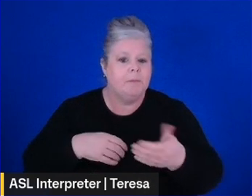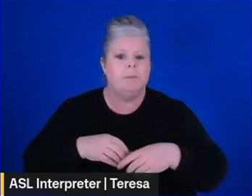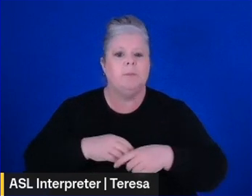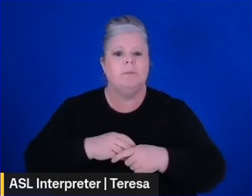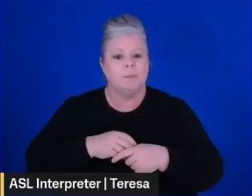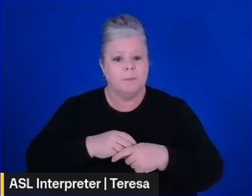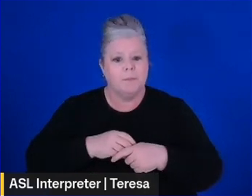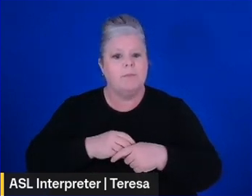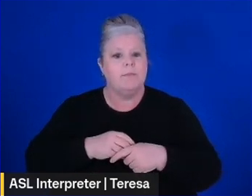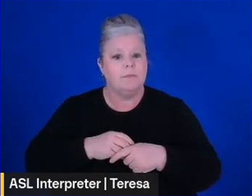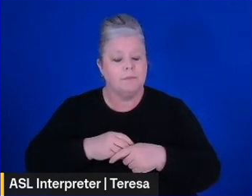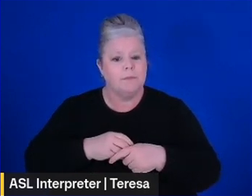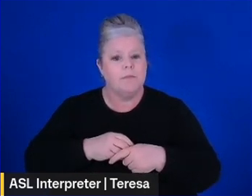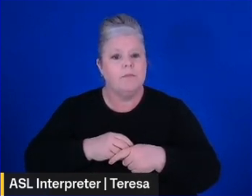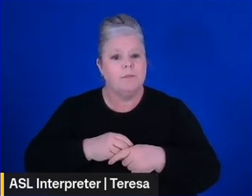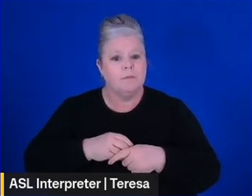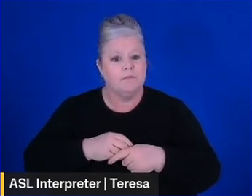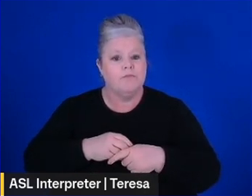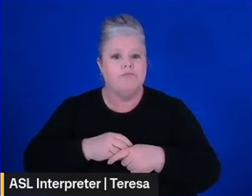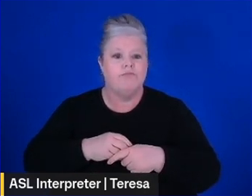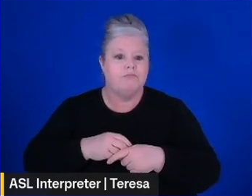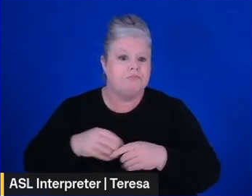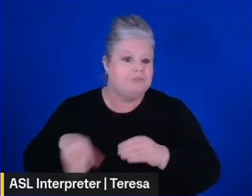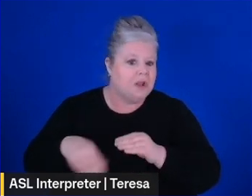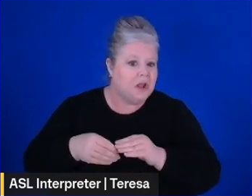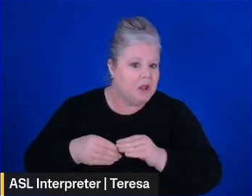can add labels from